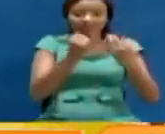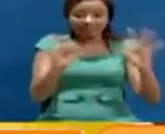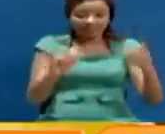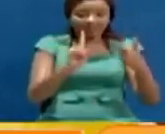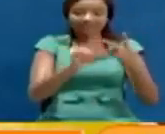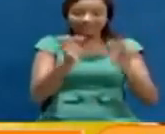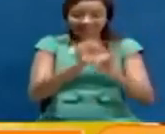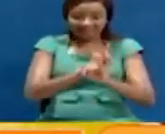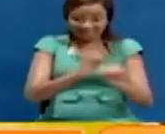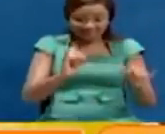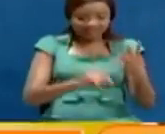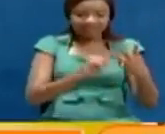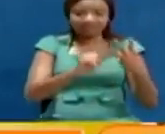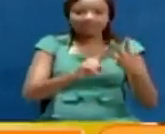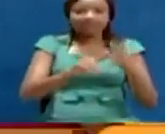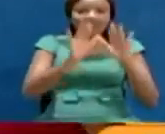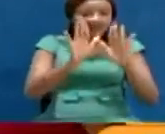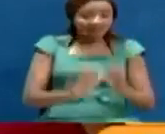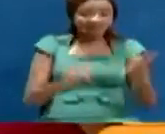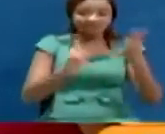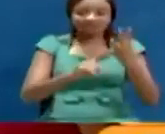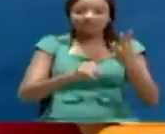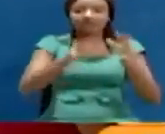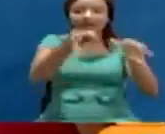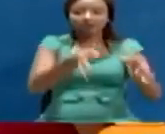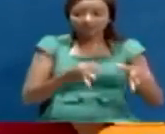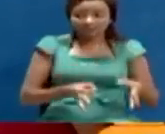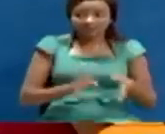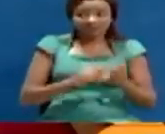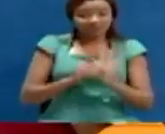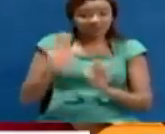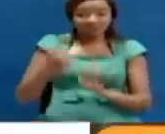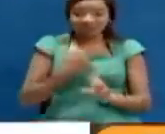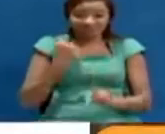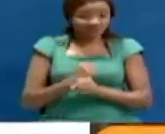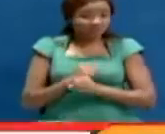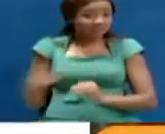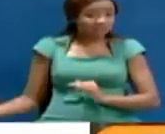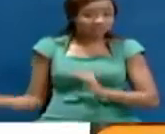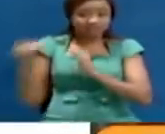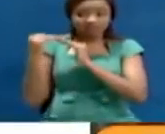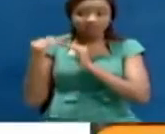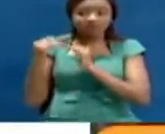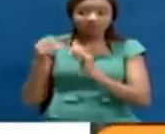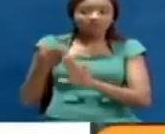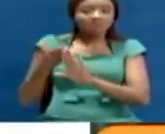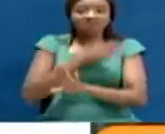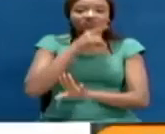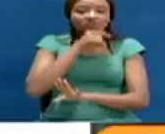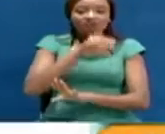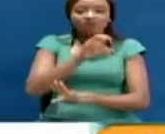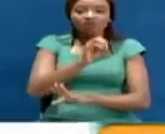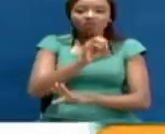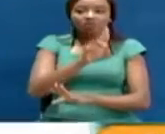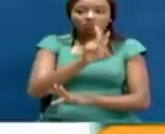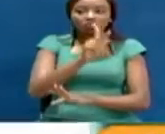credibility, relevance, and accountability. She now has her work cut out as she replaces Edward Ouko, who had